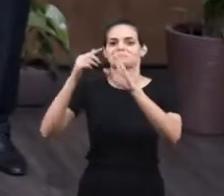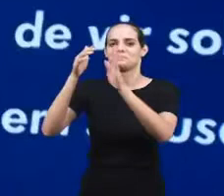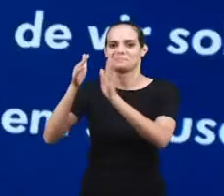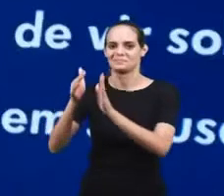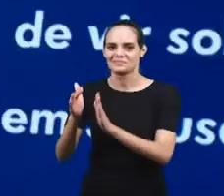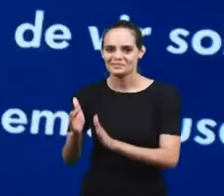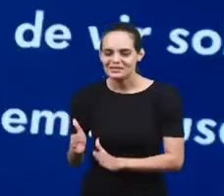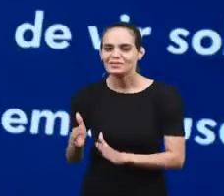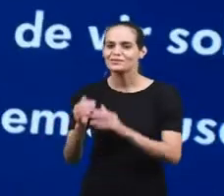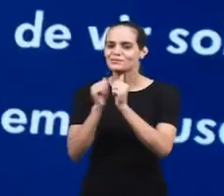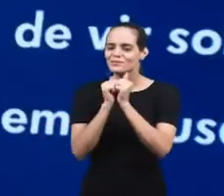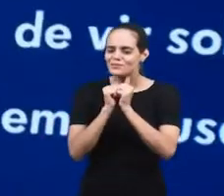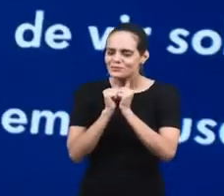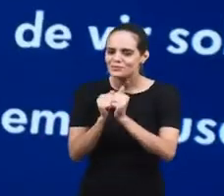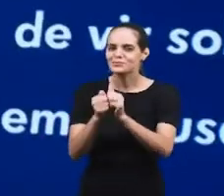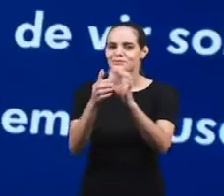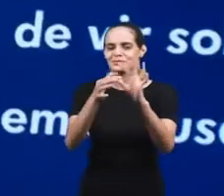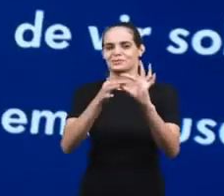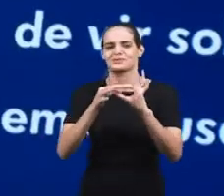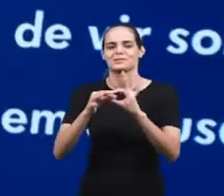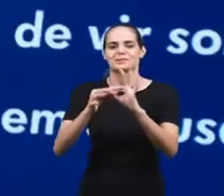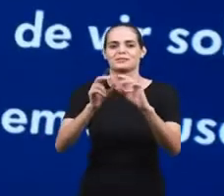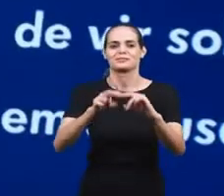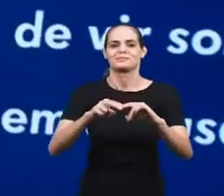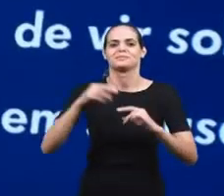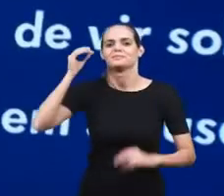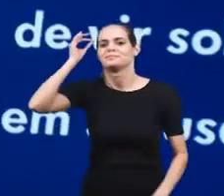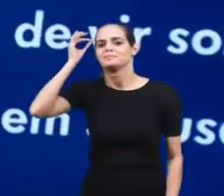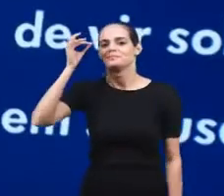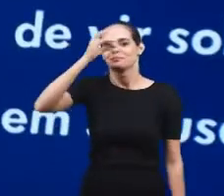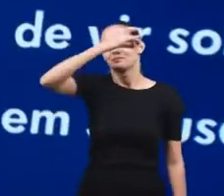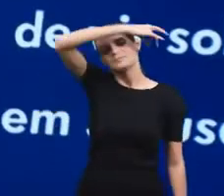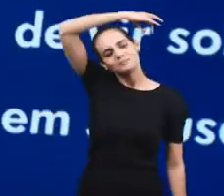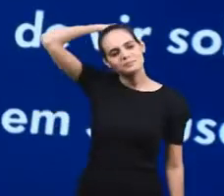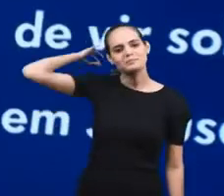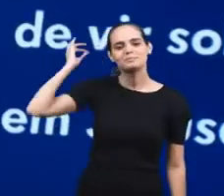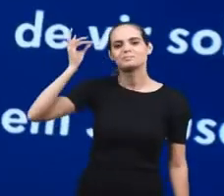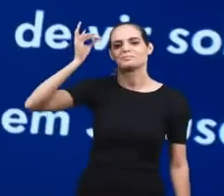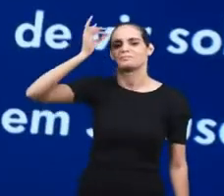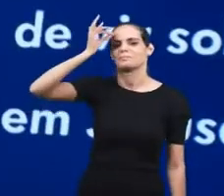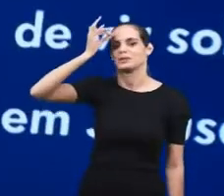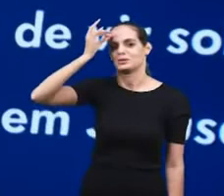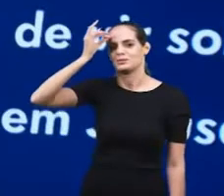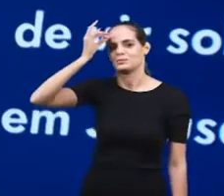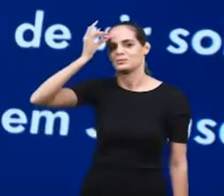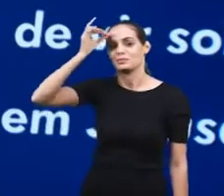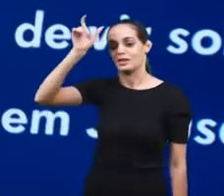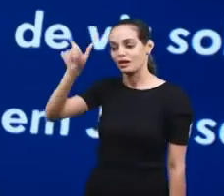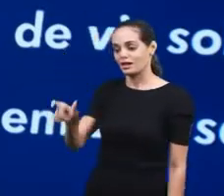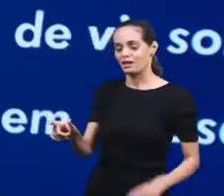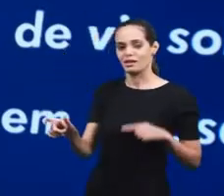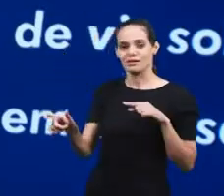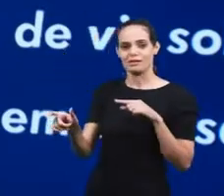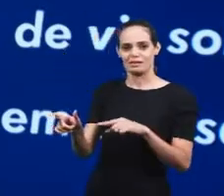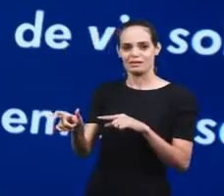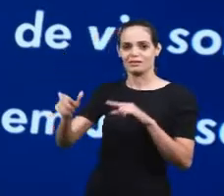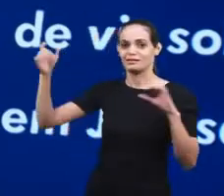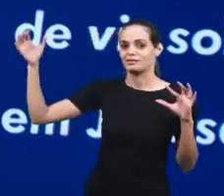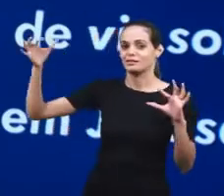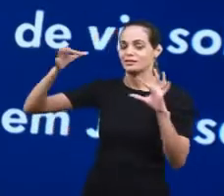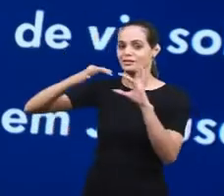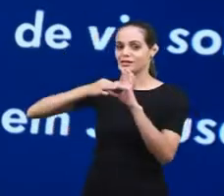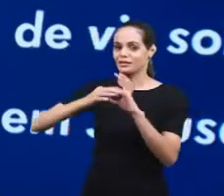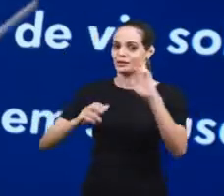church would be connected by the Holy Spirit, which is the element of